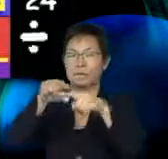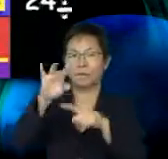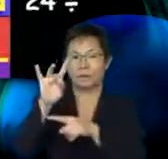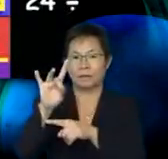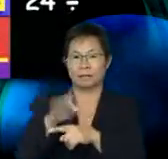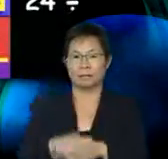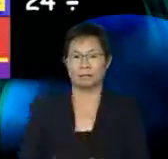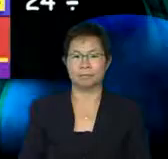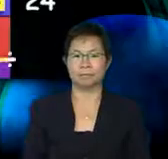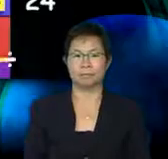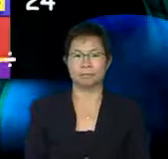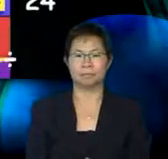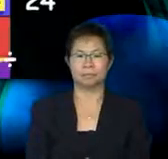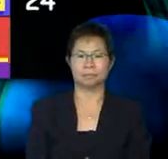8.